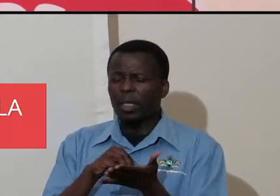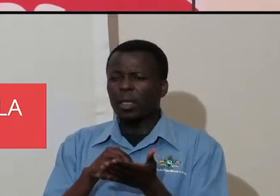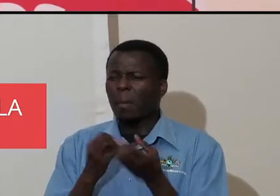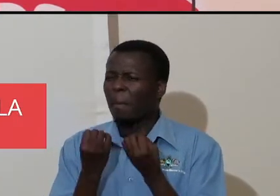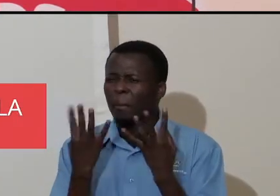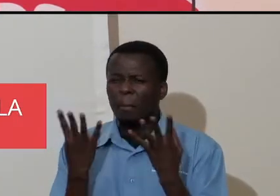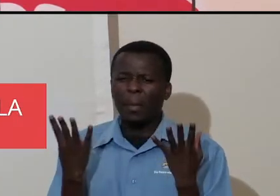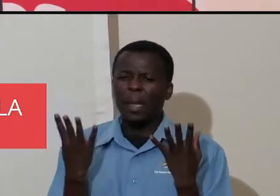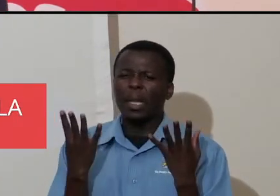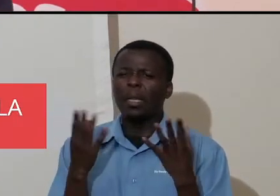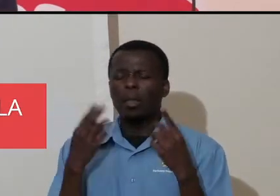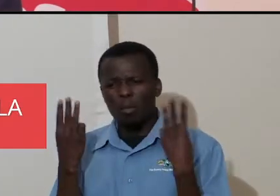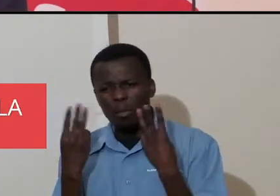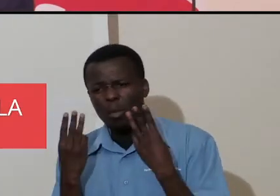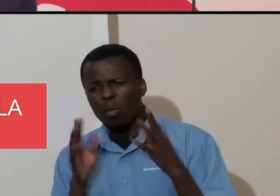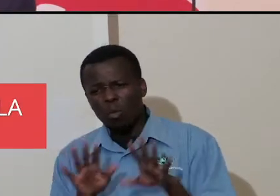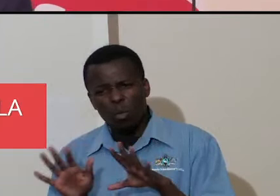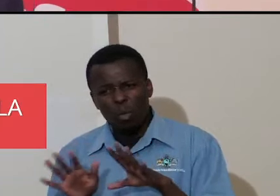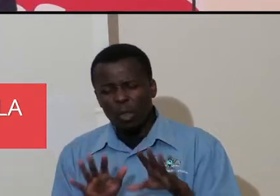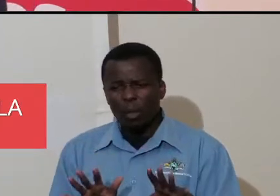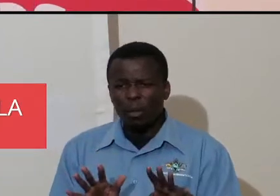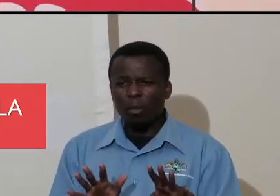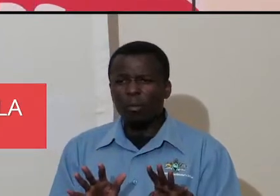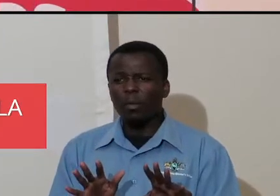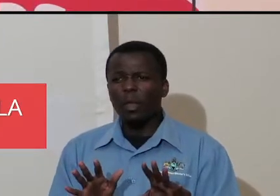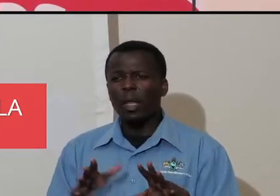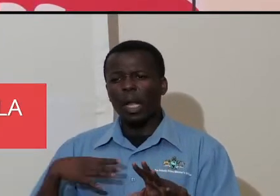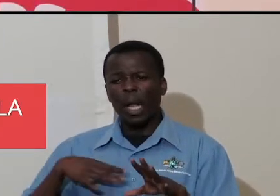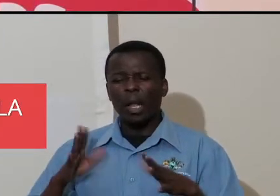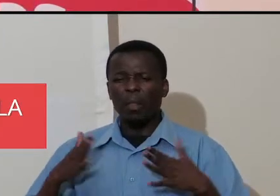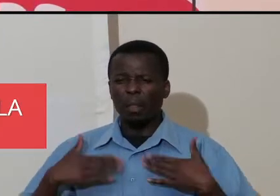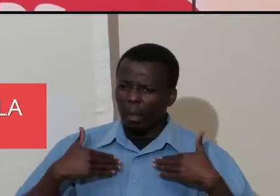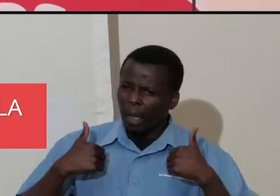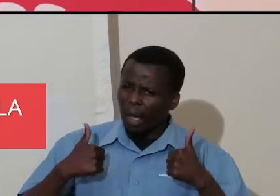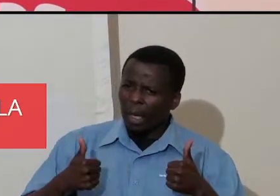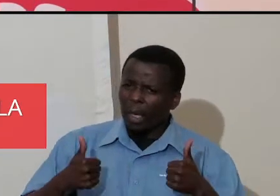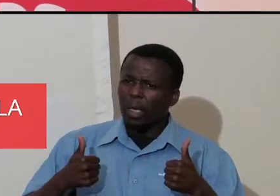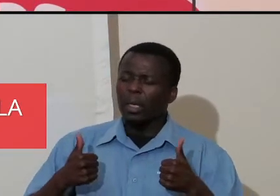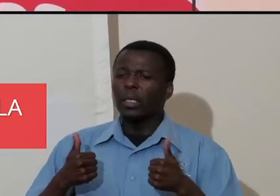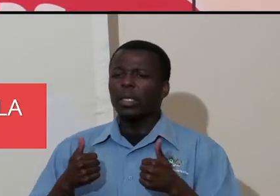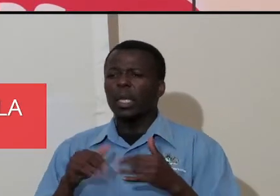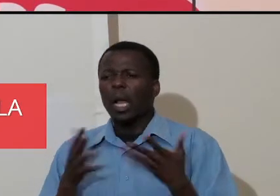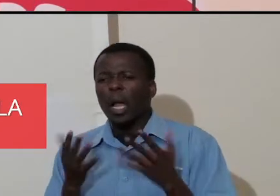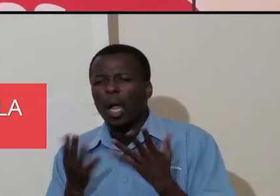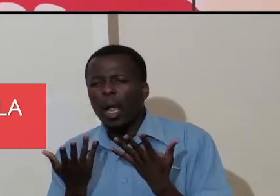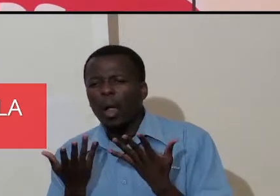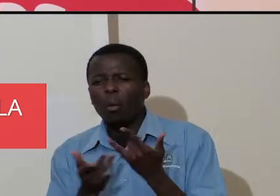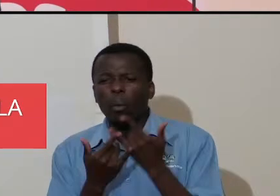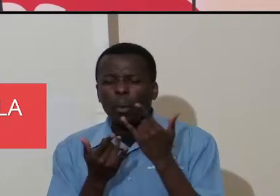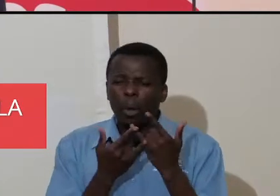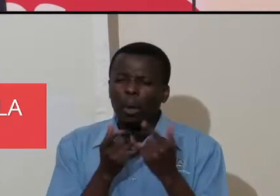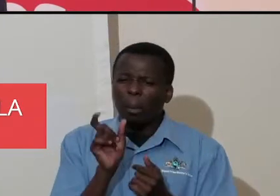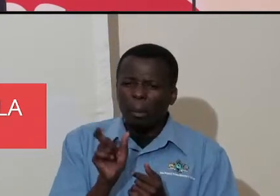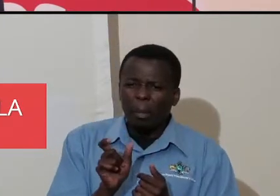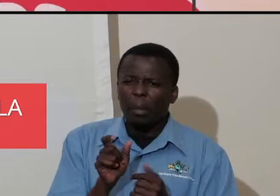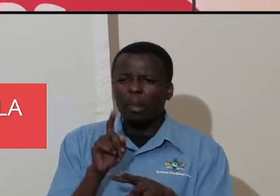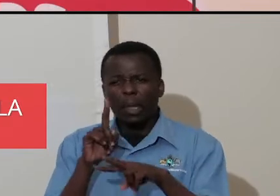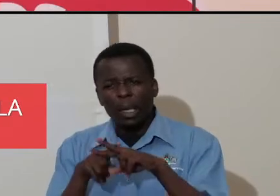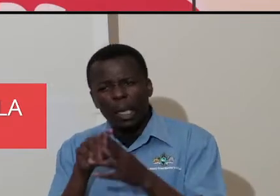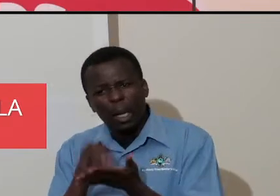for adherence to treatment, prevention, and other essential services. The involvement of civil society